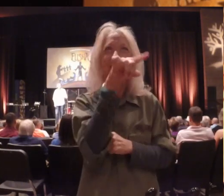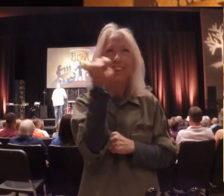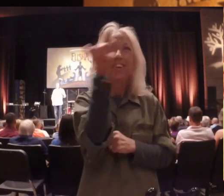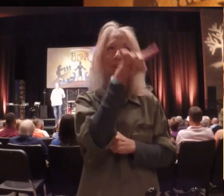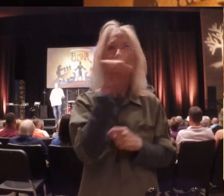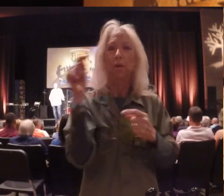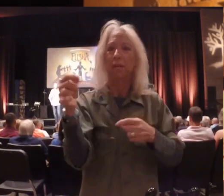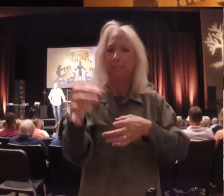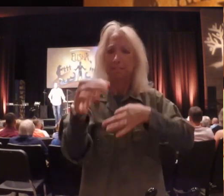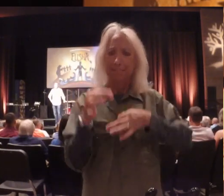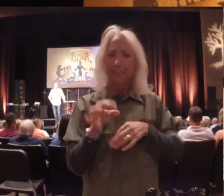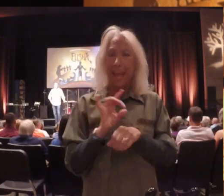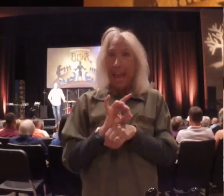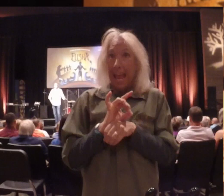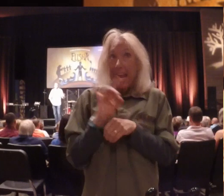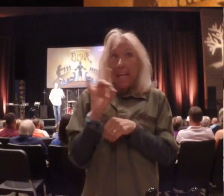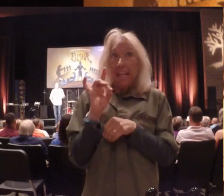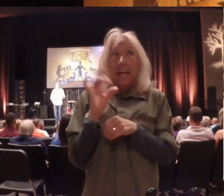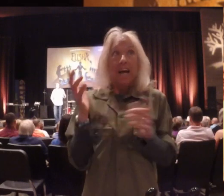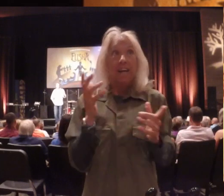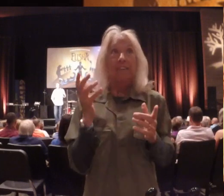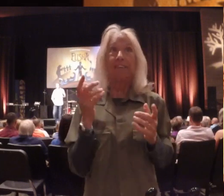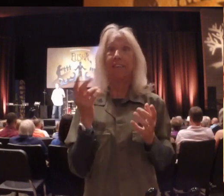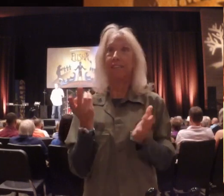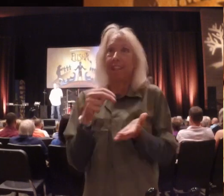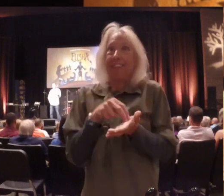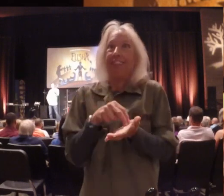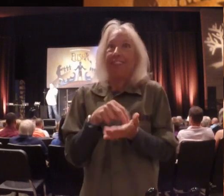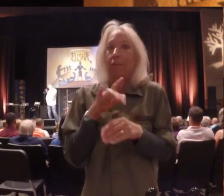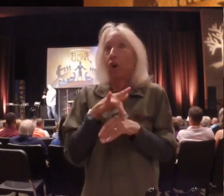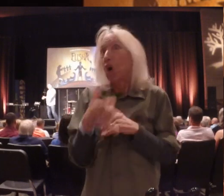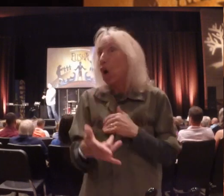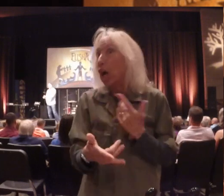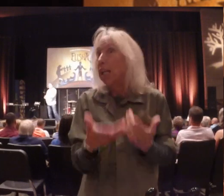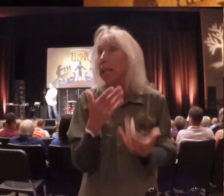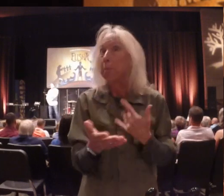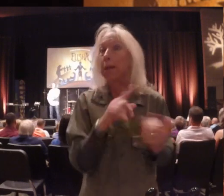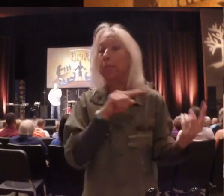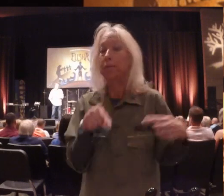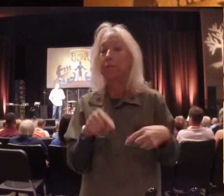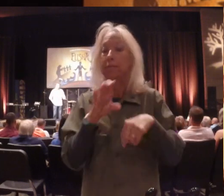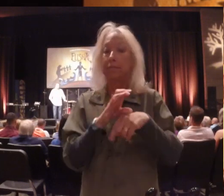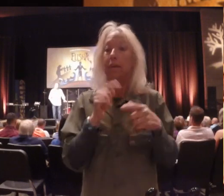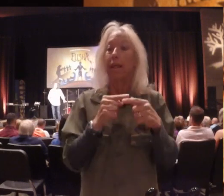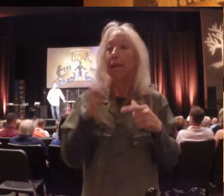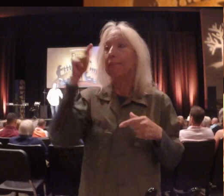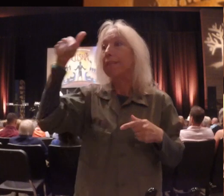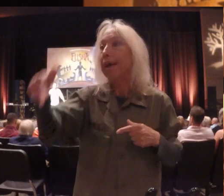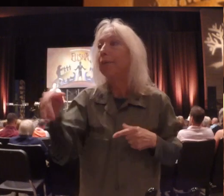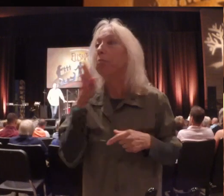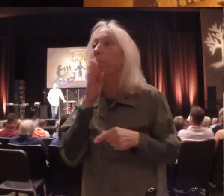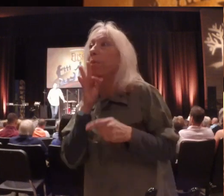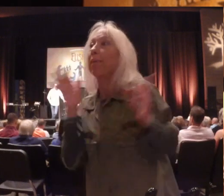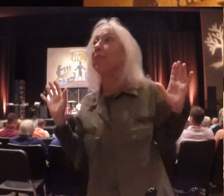service, especially you early birds that like to get up, you may have to do breakfast, you know, after the 8 o'clock service, it'll still be hot and ready for you.